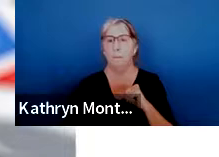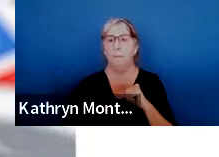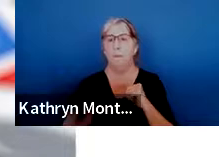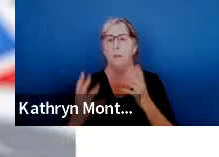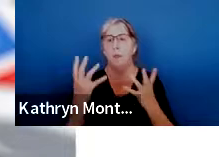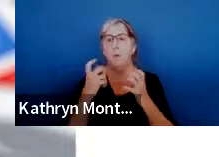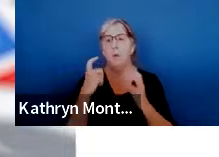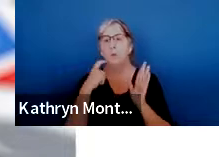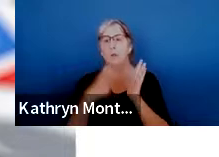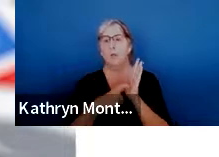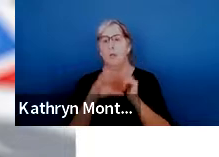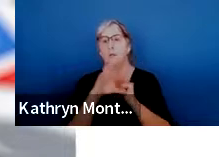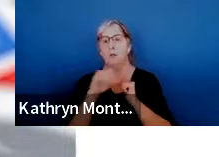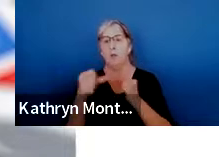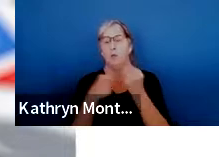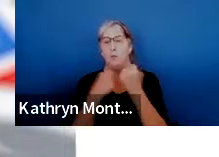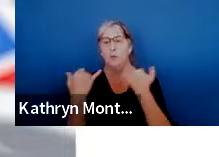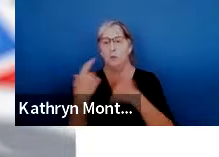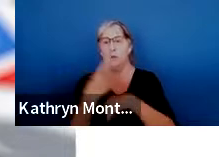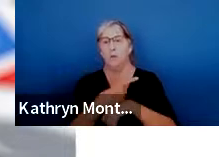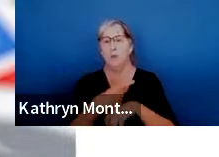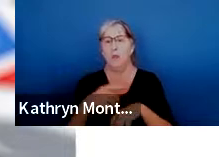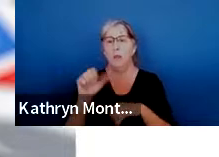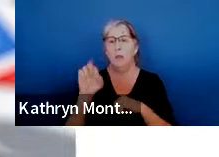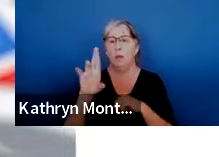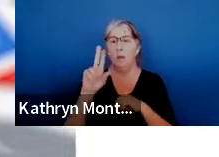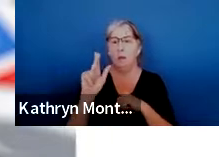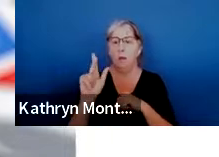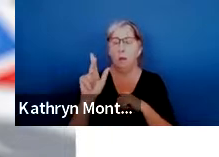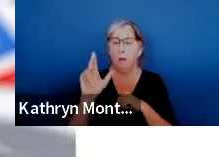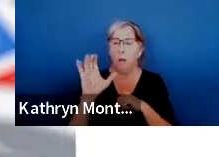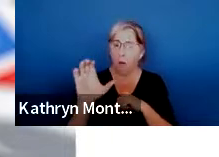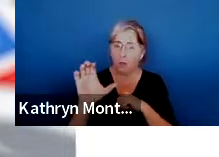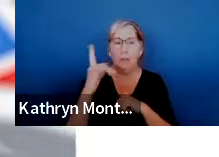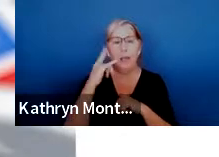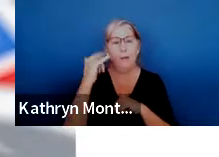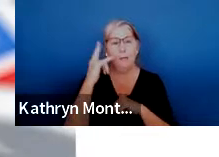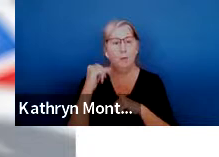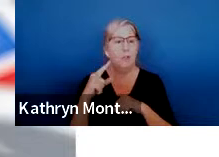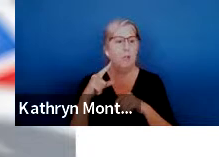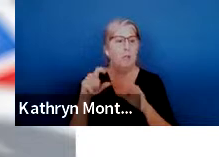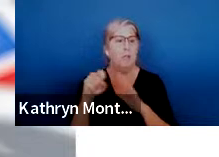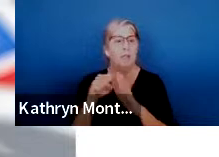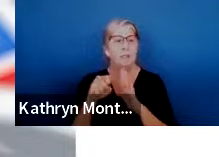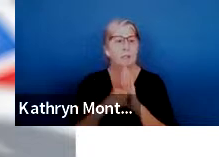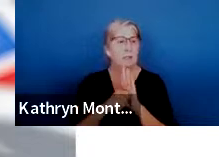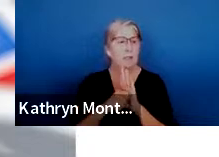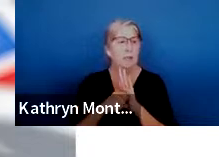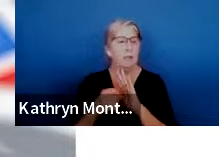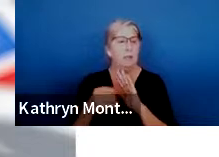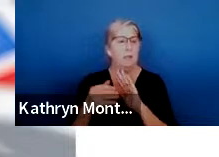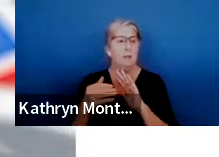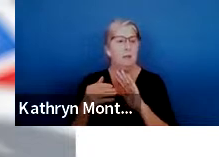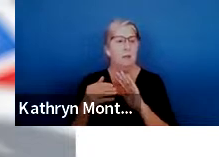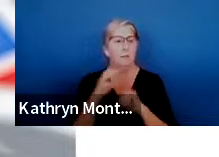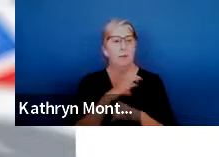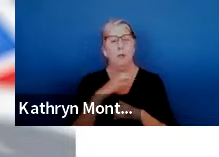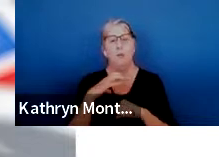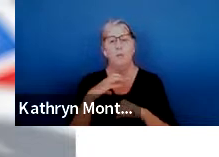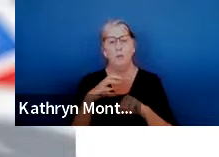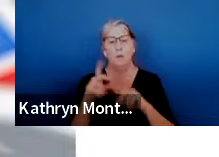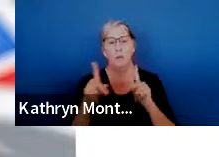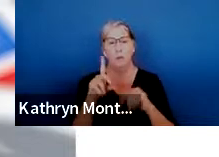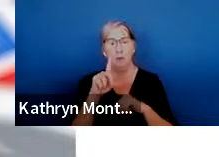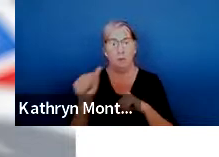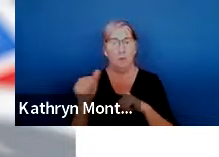co-sponsors today. We have the ARC of California, the California State Council of Developmental Disabilities, Disability Rights California,